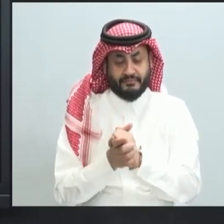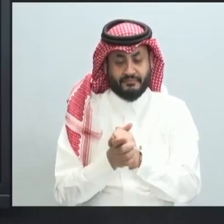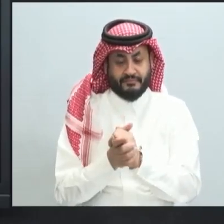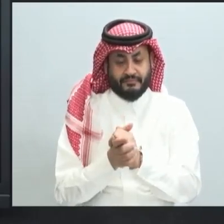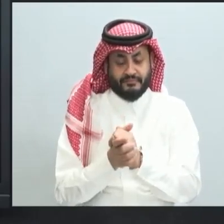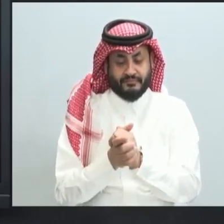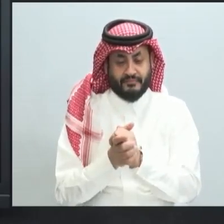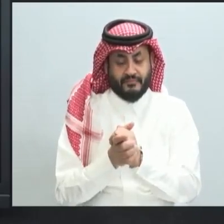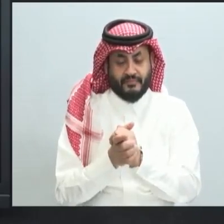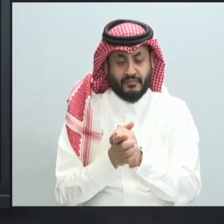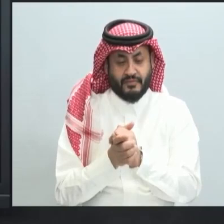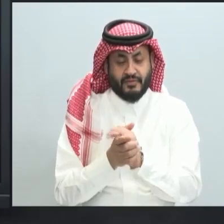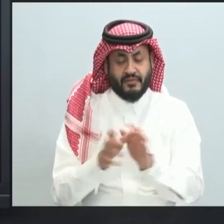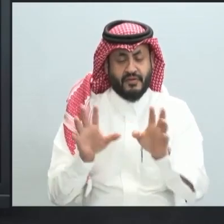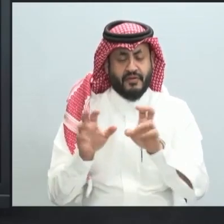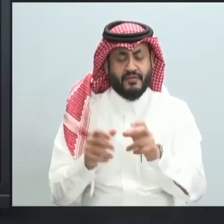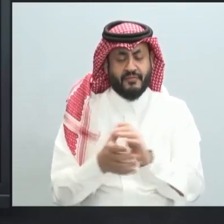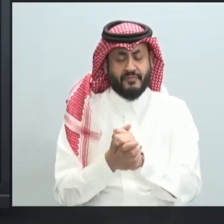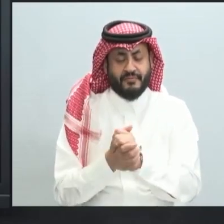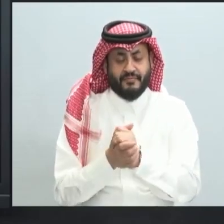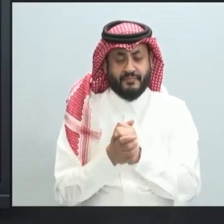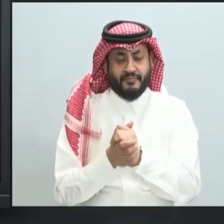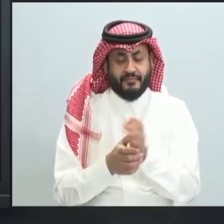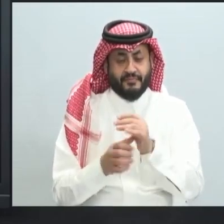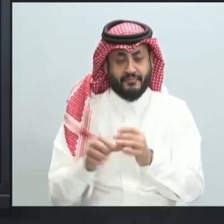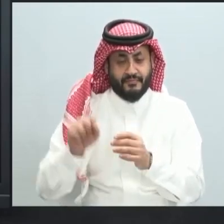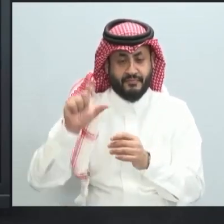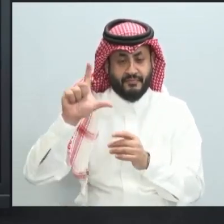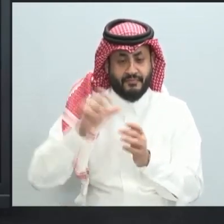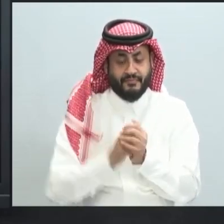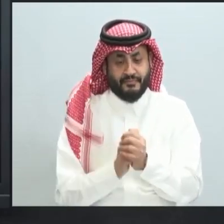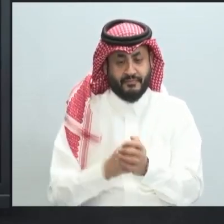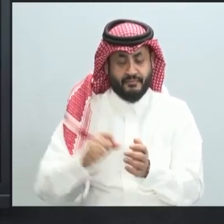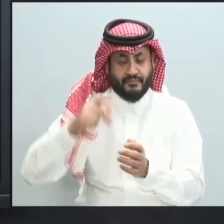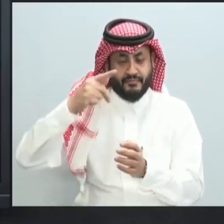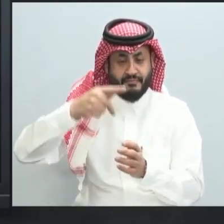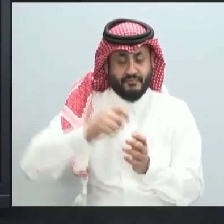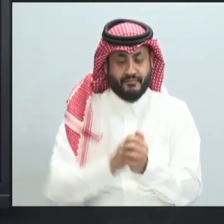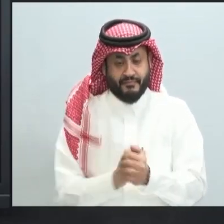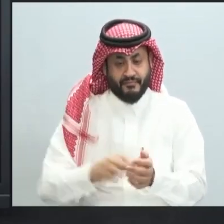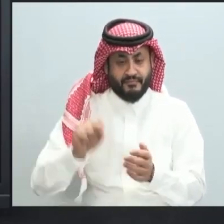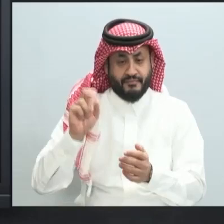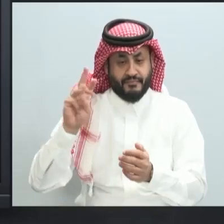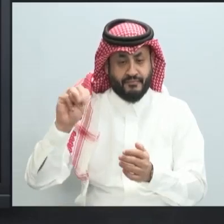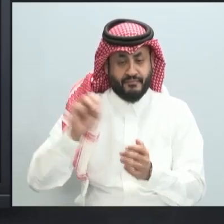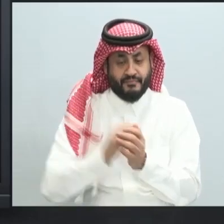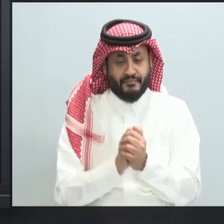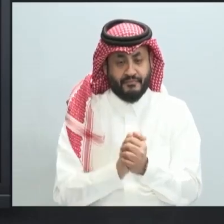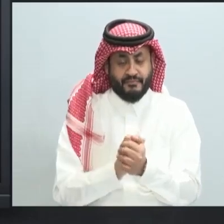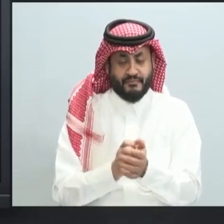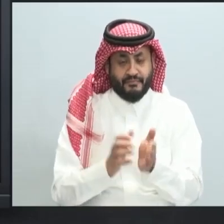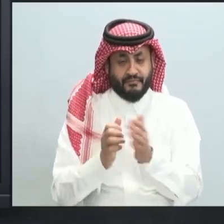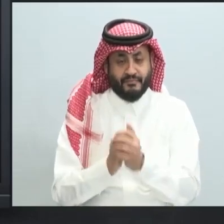or other letters that starts with SL or SP or SM or